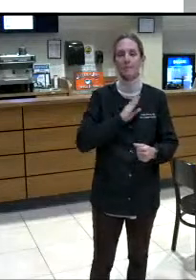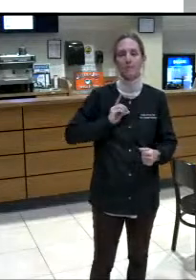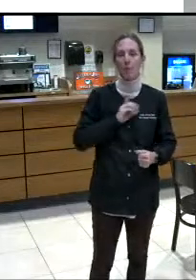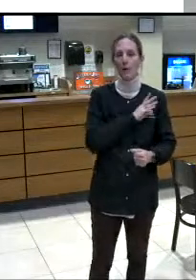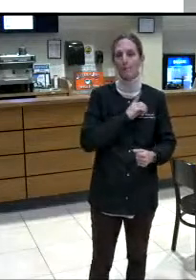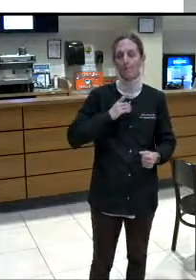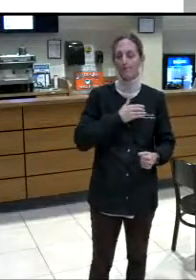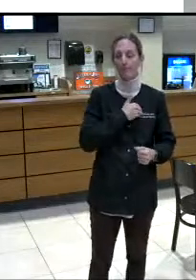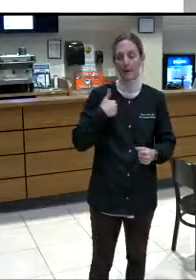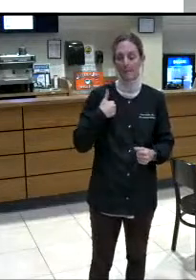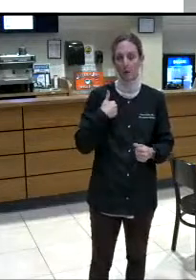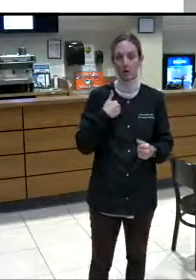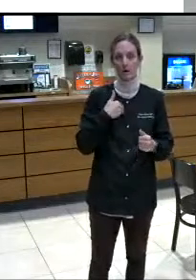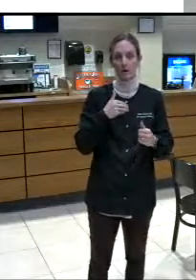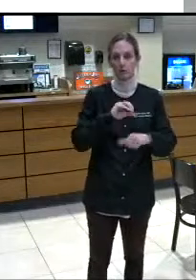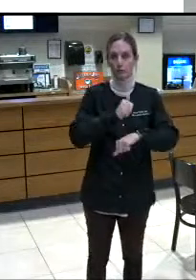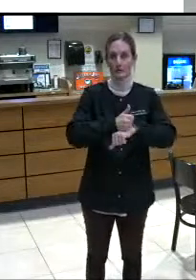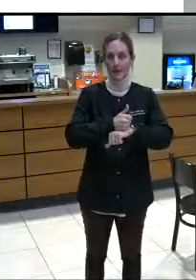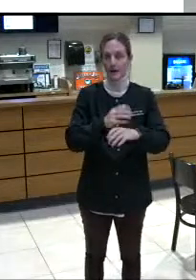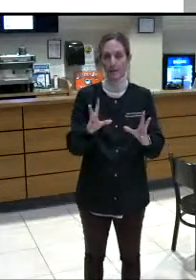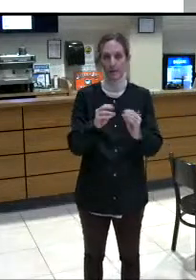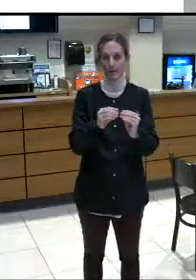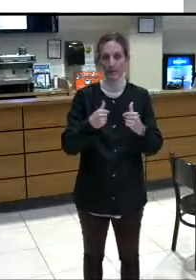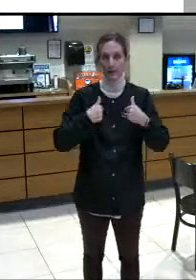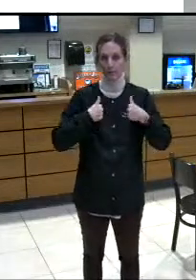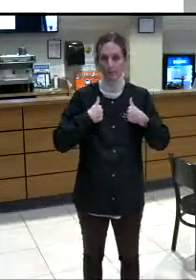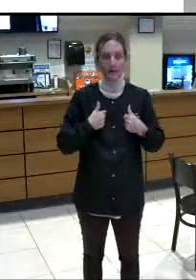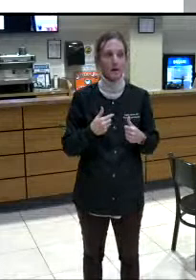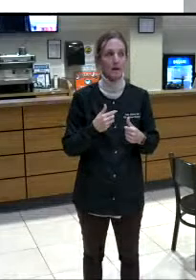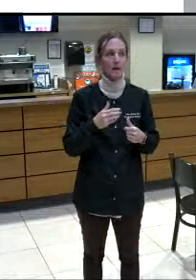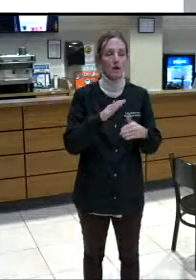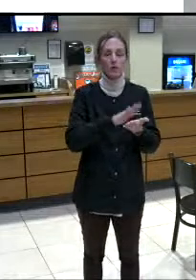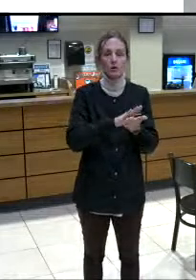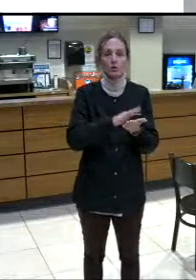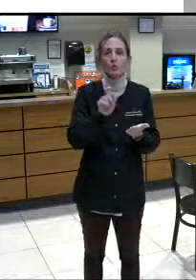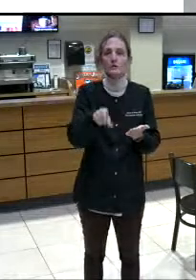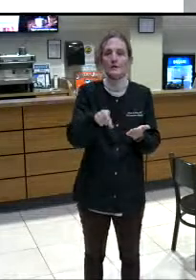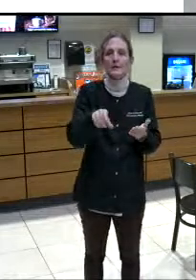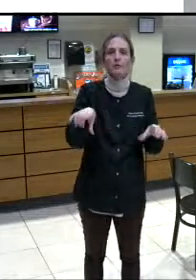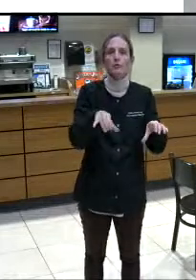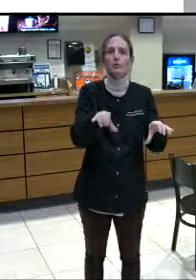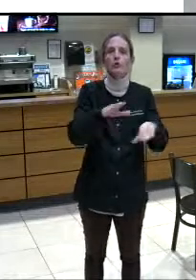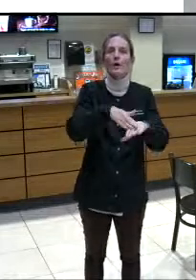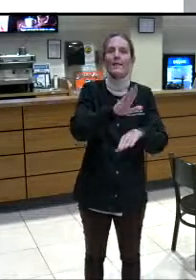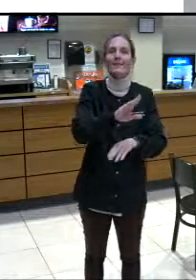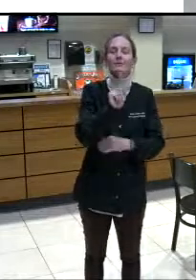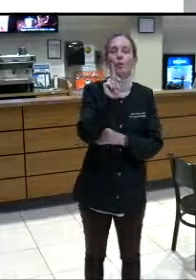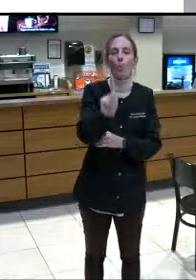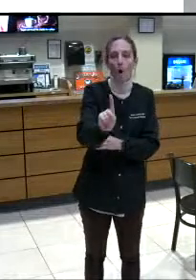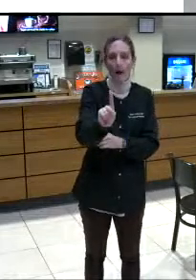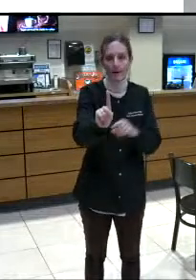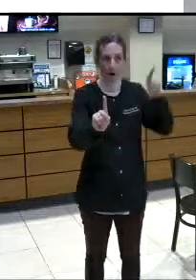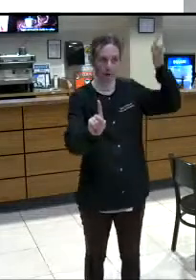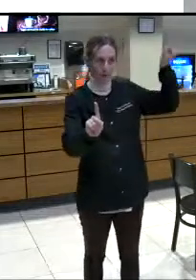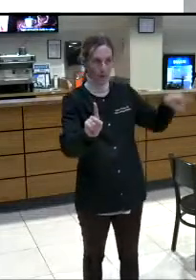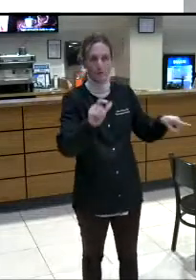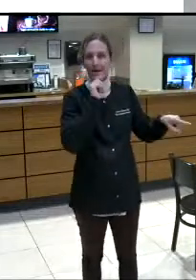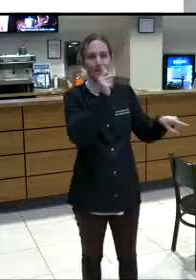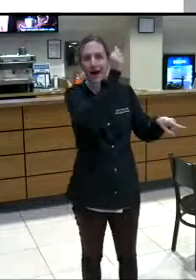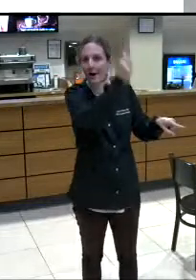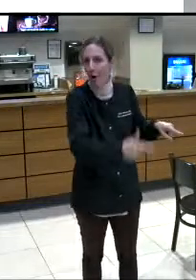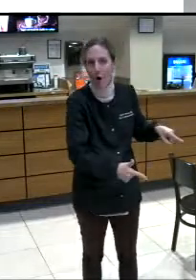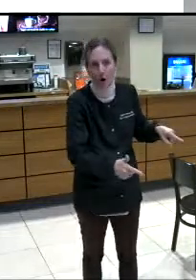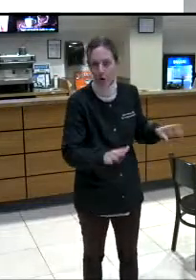me, students need to do at least one of these things, not all of these